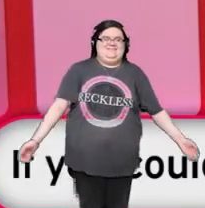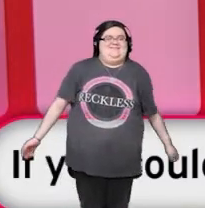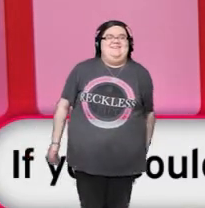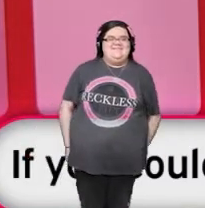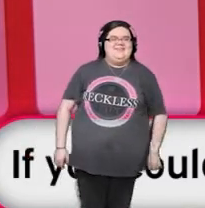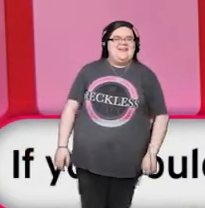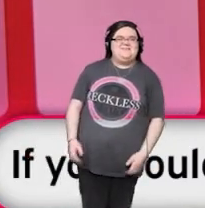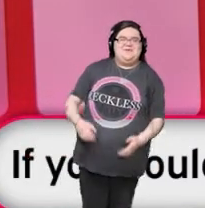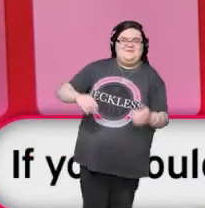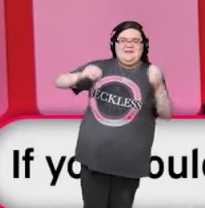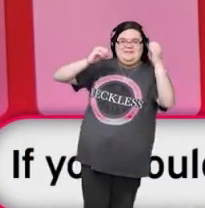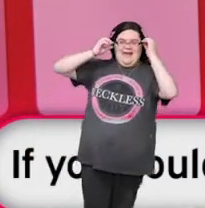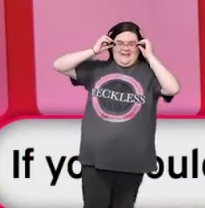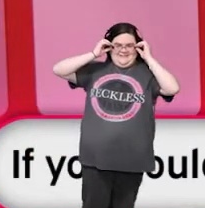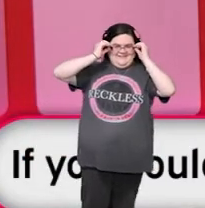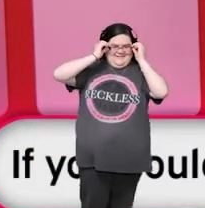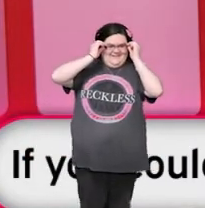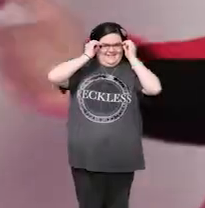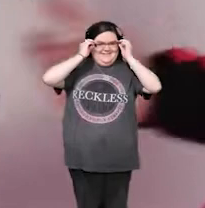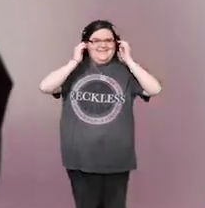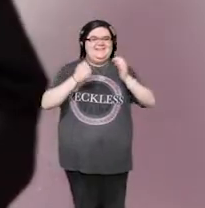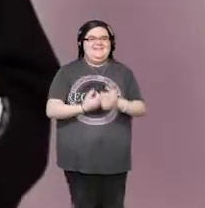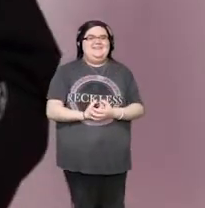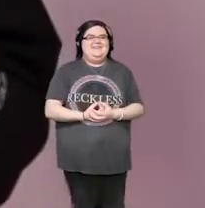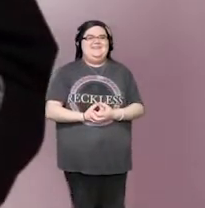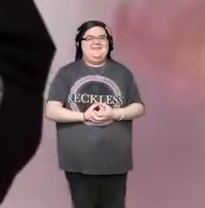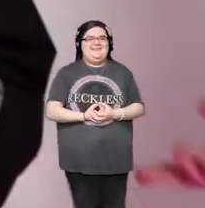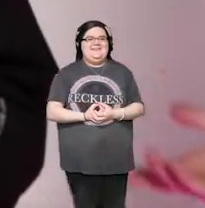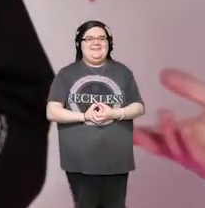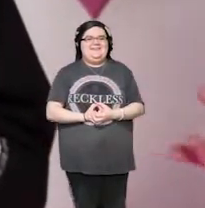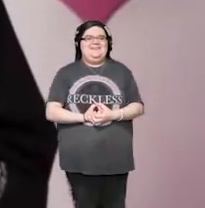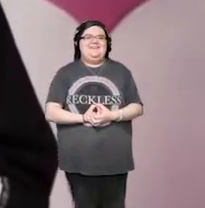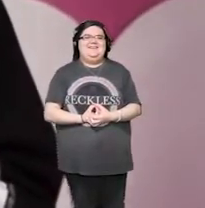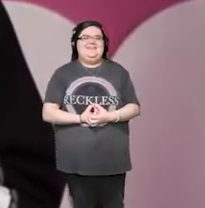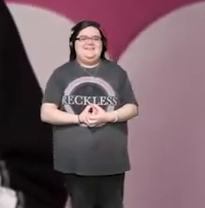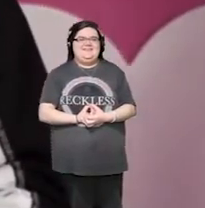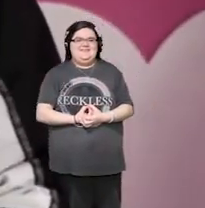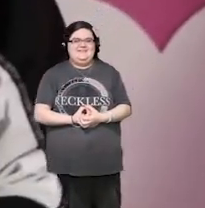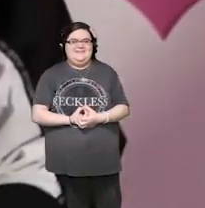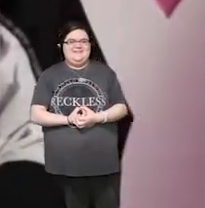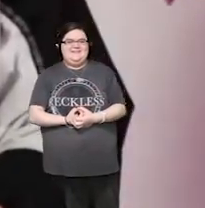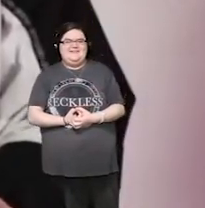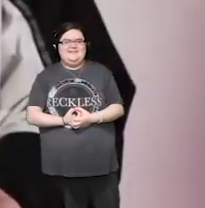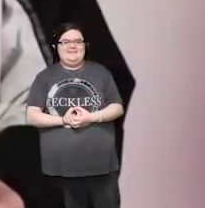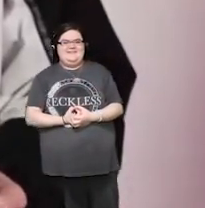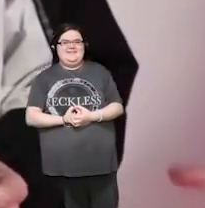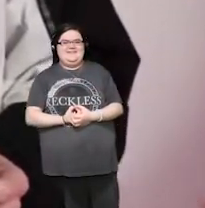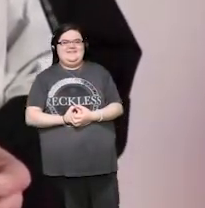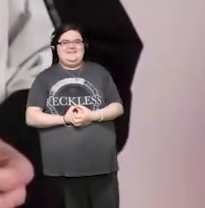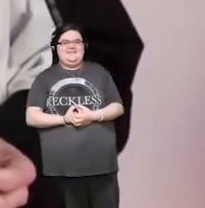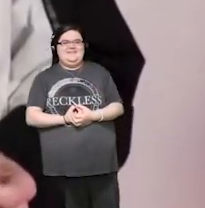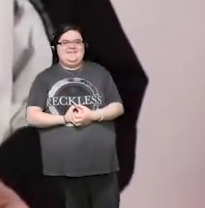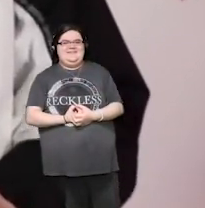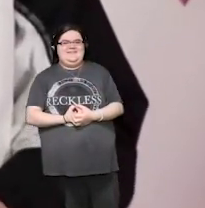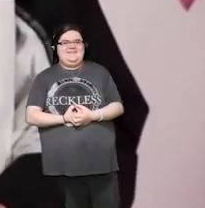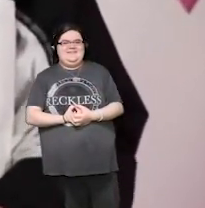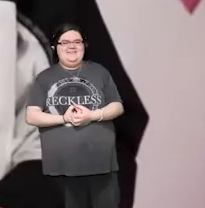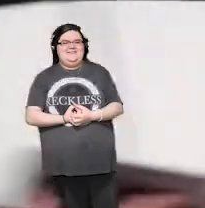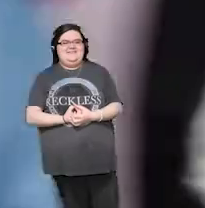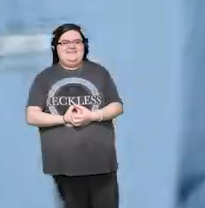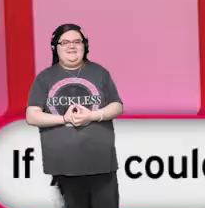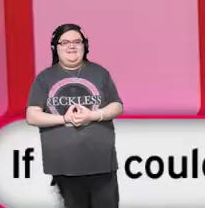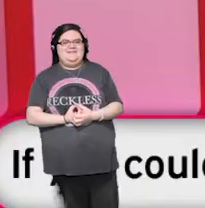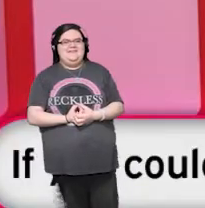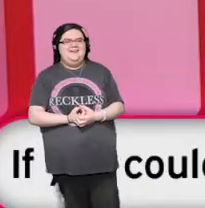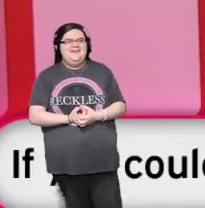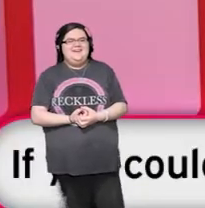I don't know yet, but I'll figure it out. I'm not in the position, so I can't tell you. I want one. I want a purpose. I don't know, bro. I